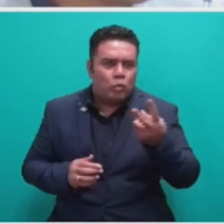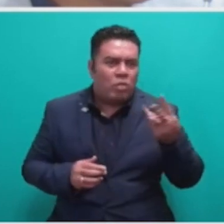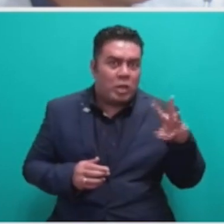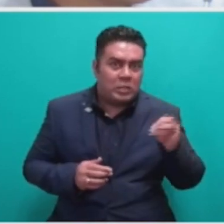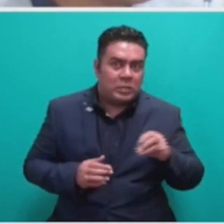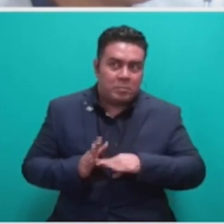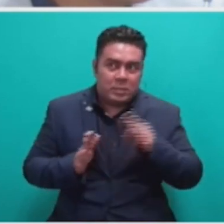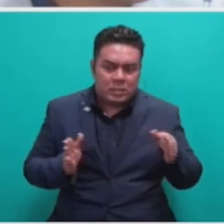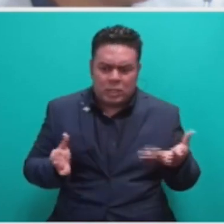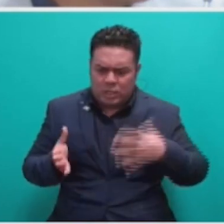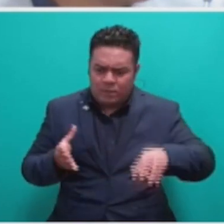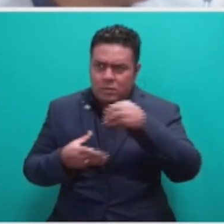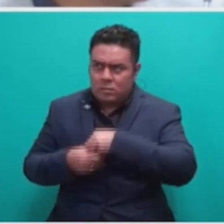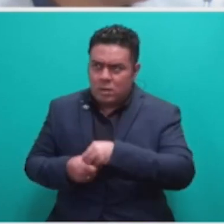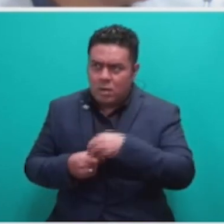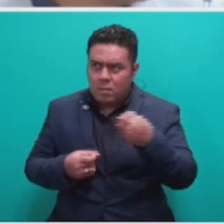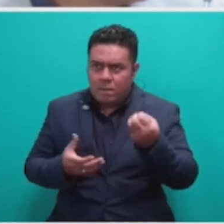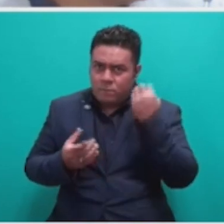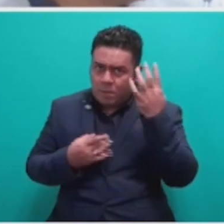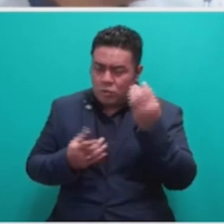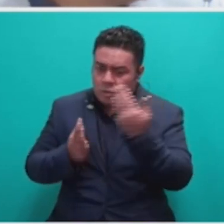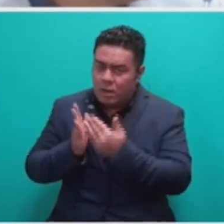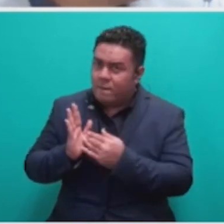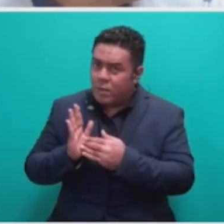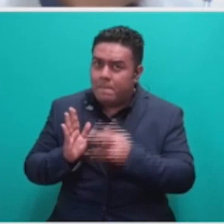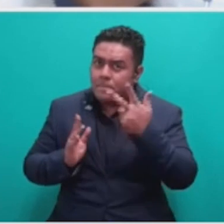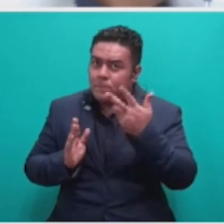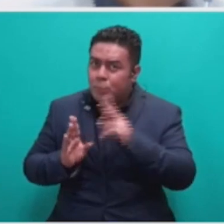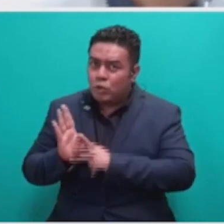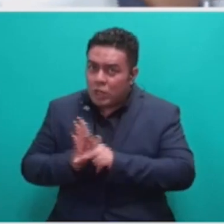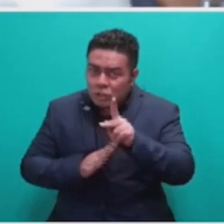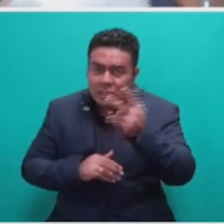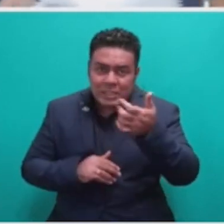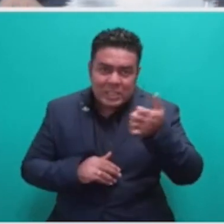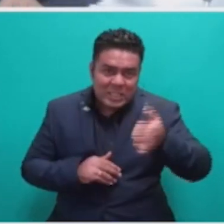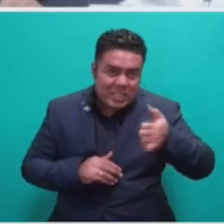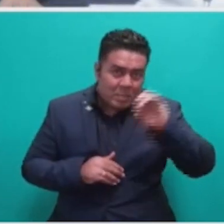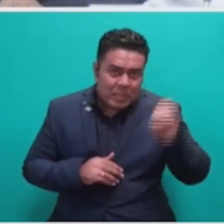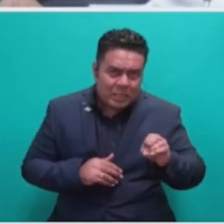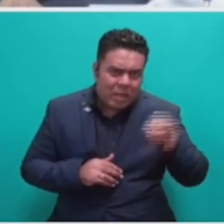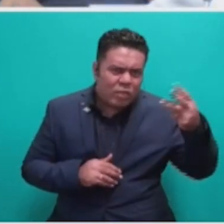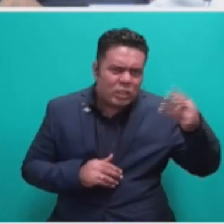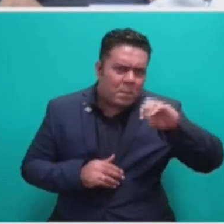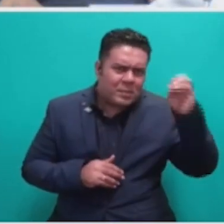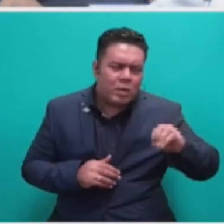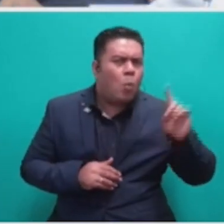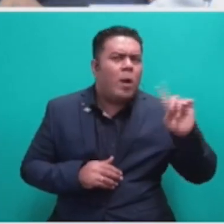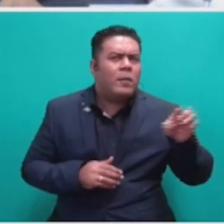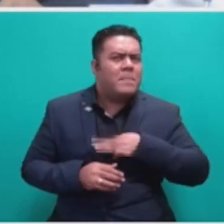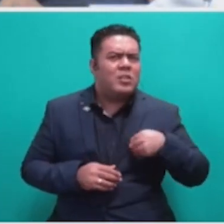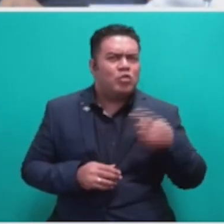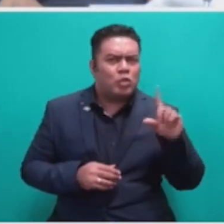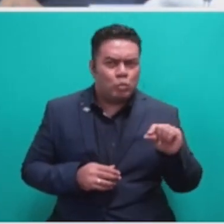30%. So given this, if the projection is 6% and it's actually 13%, what will the ministry be doing? Will